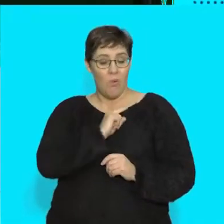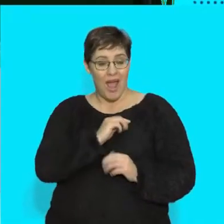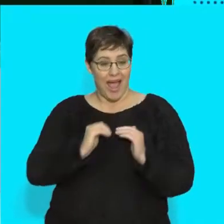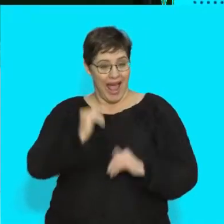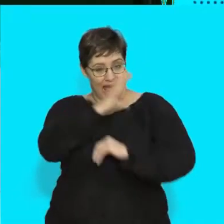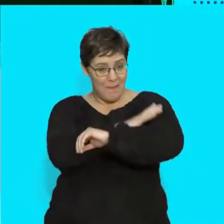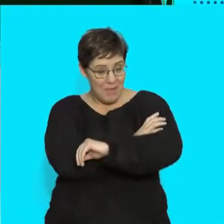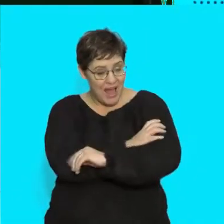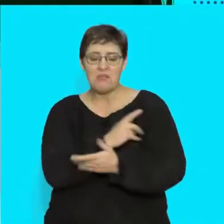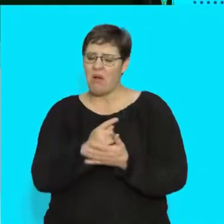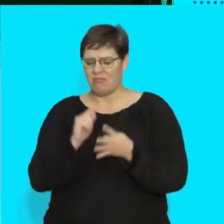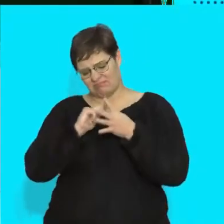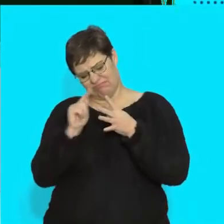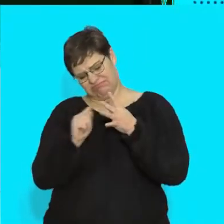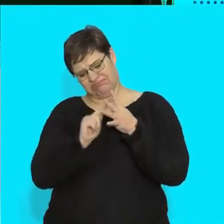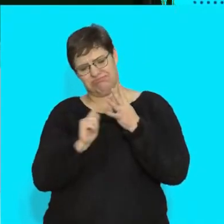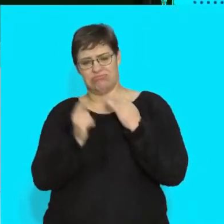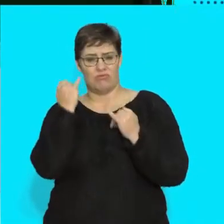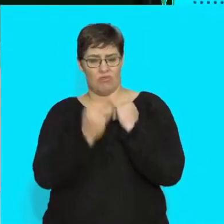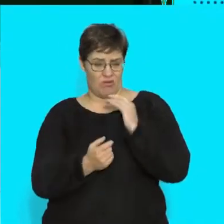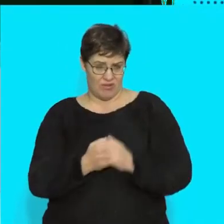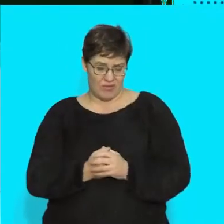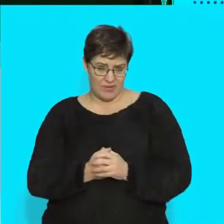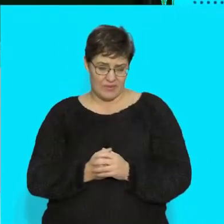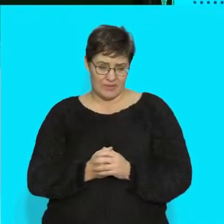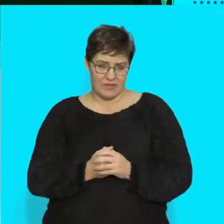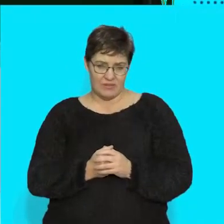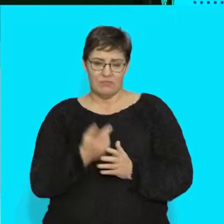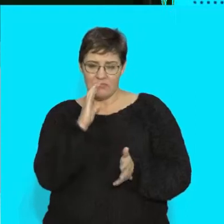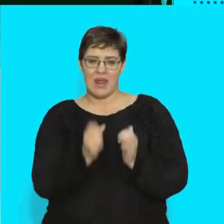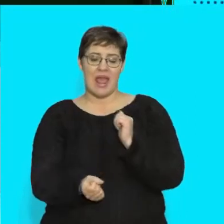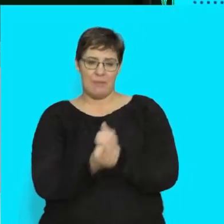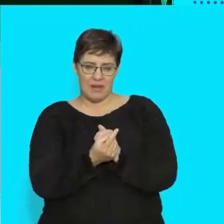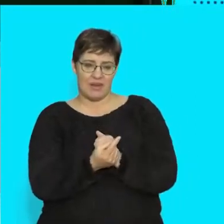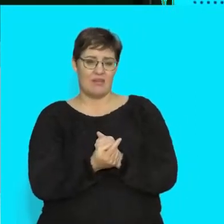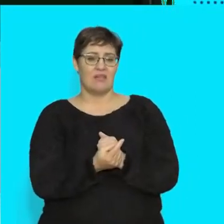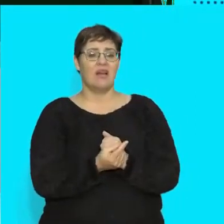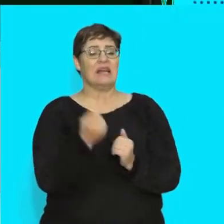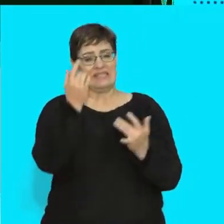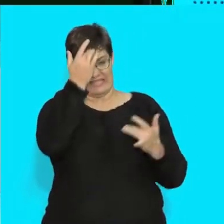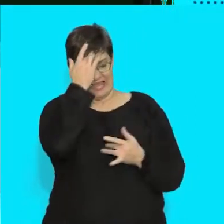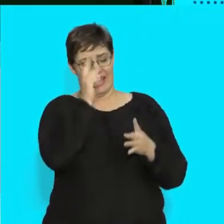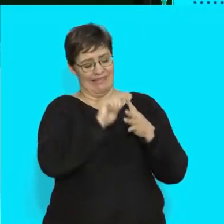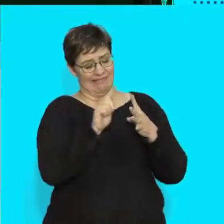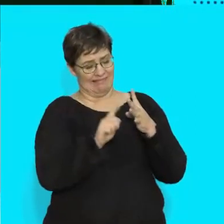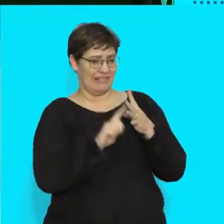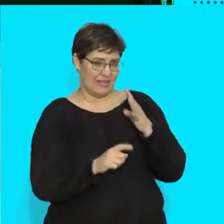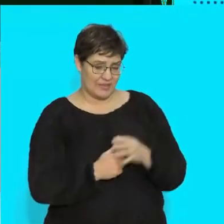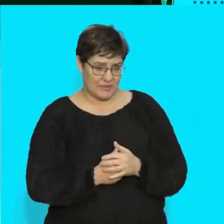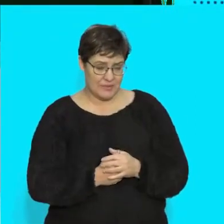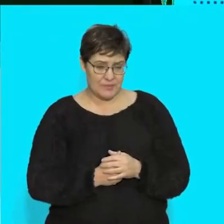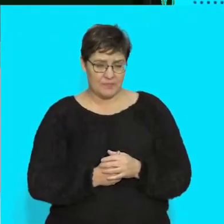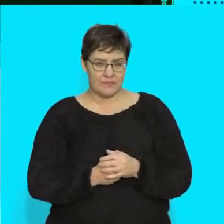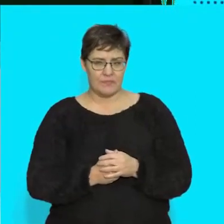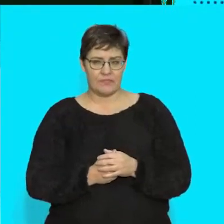things, all right? As I said to you, high blood pressure can cause a lot of other things that could happen. Now, when we